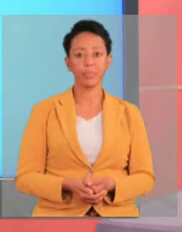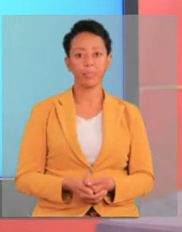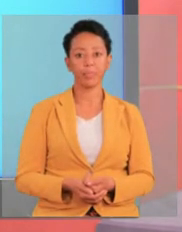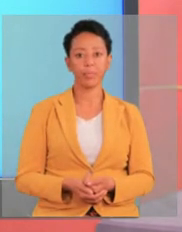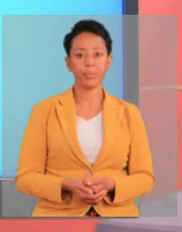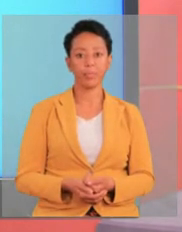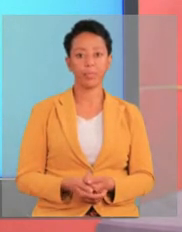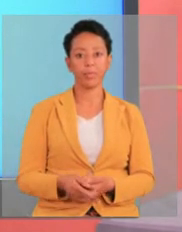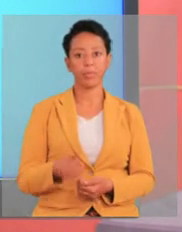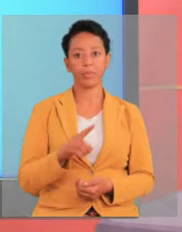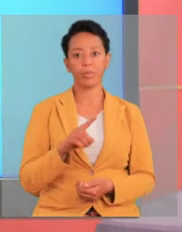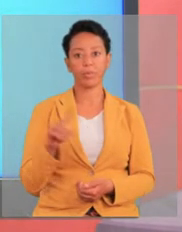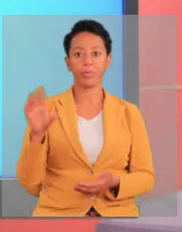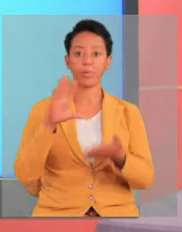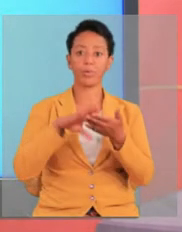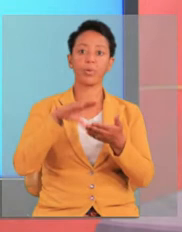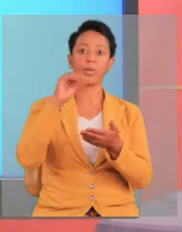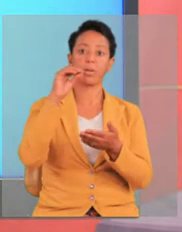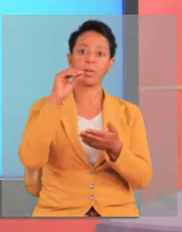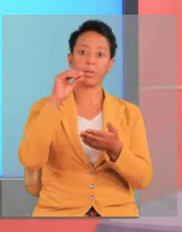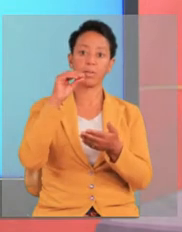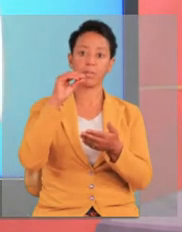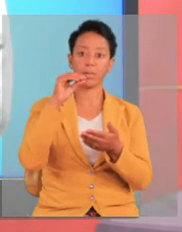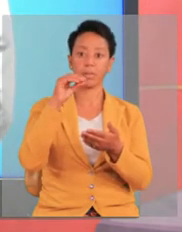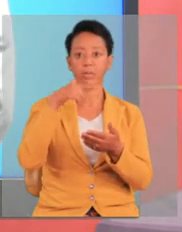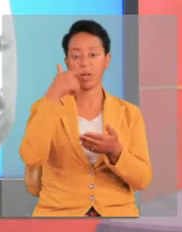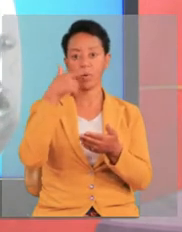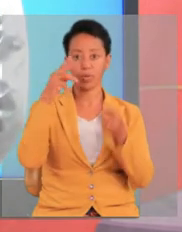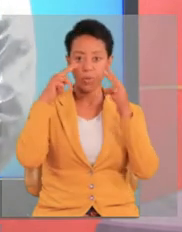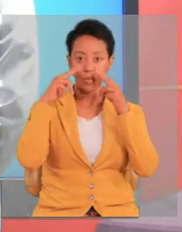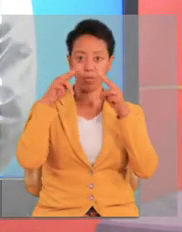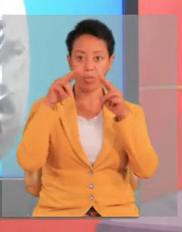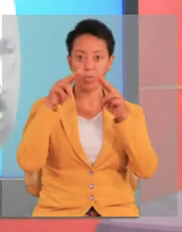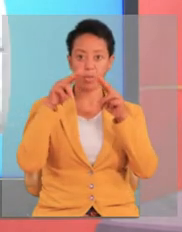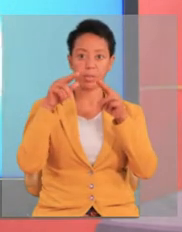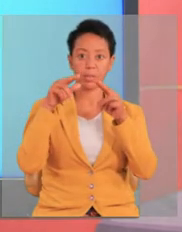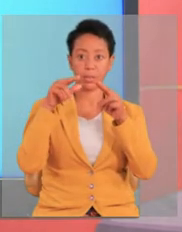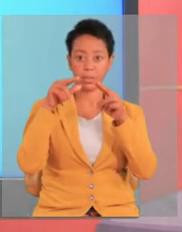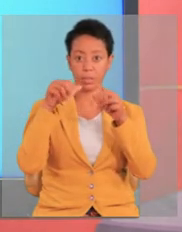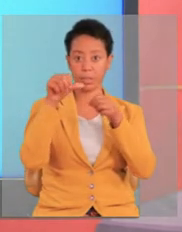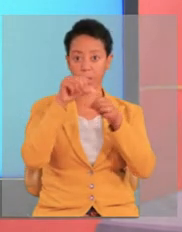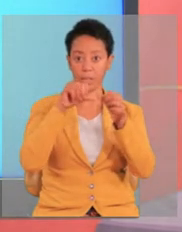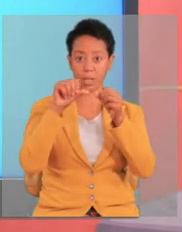You have learned this language focus area starting from the elementary till now.